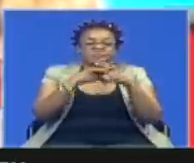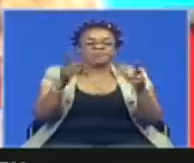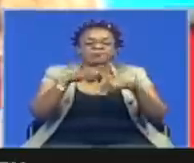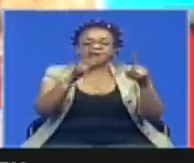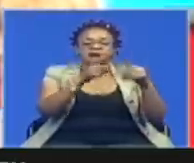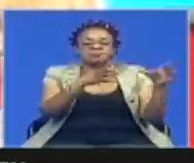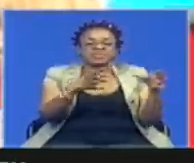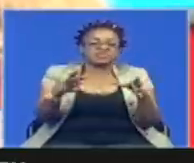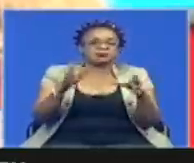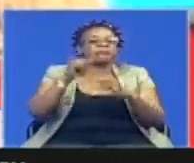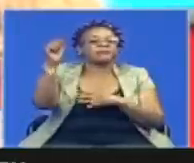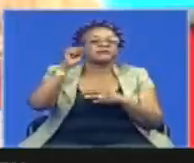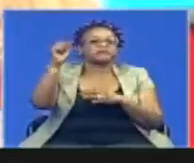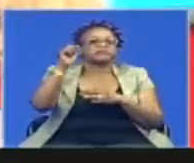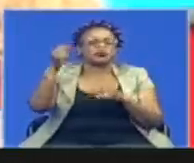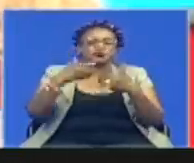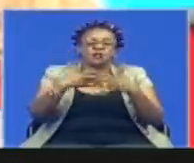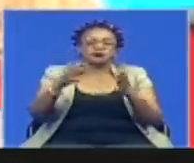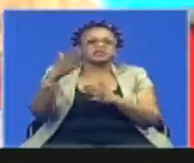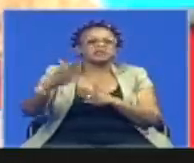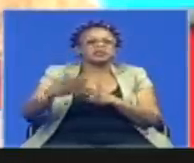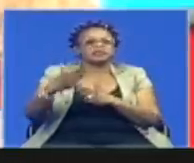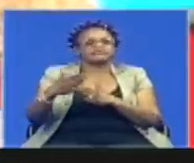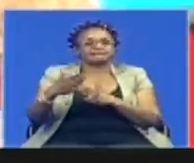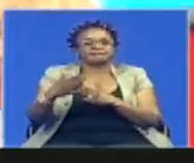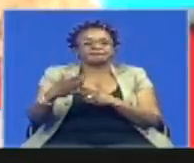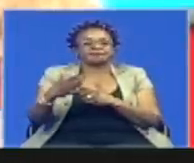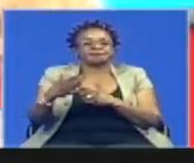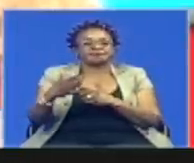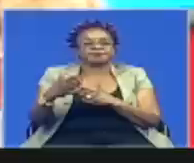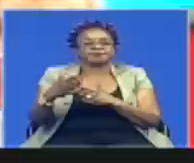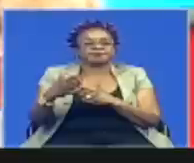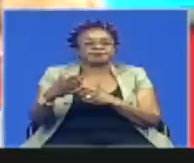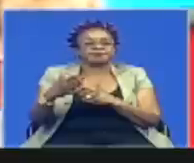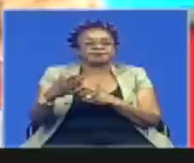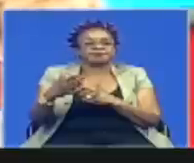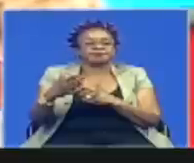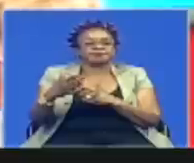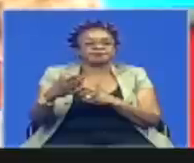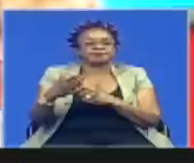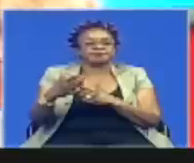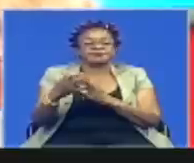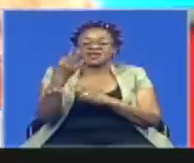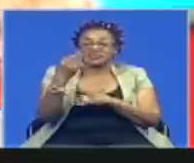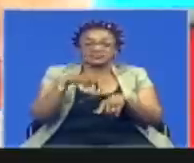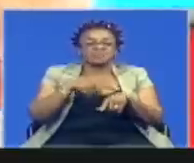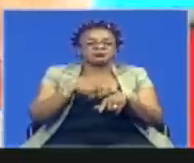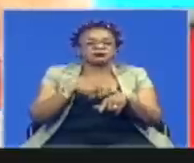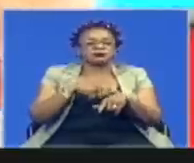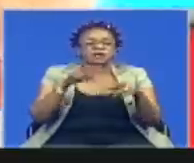politics, the losing sides have always system. And many times, when we audit the electoral